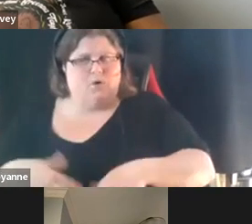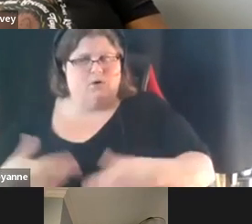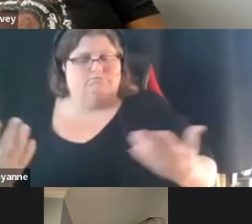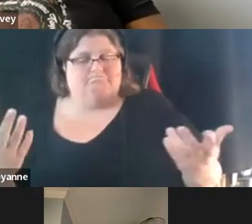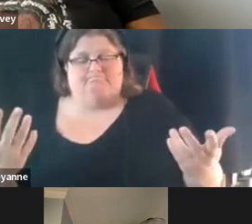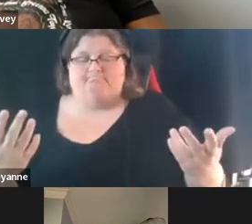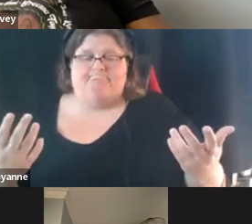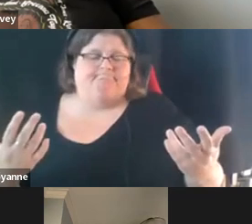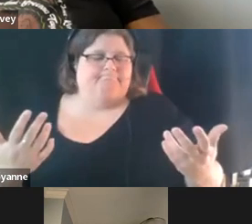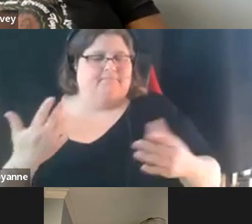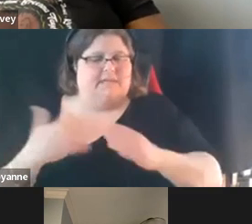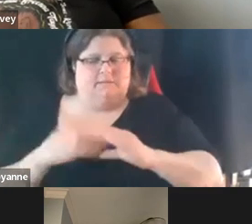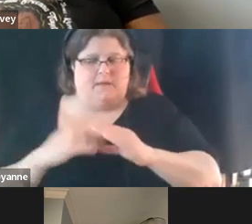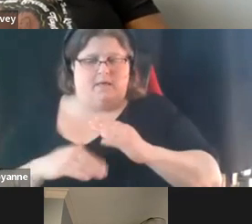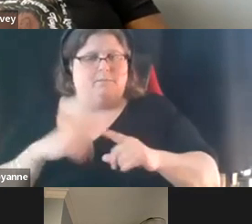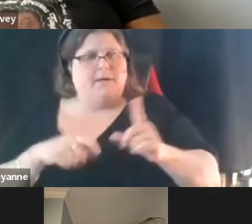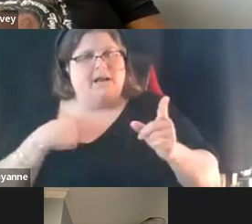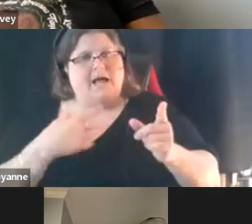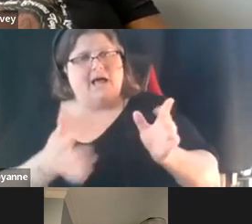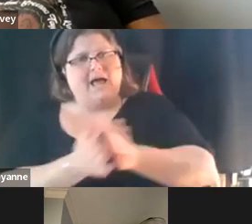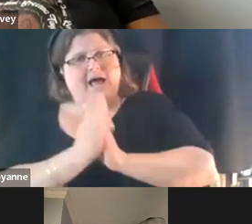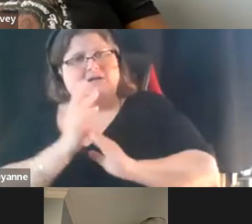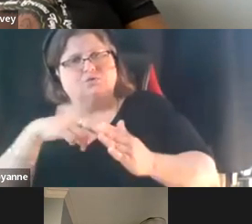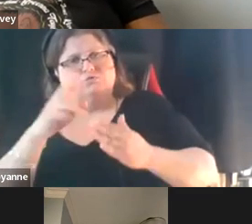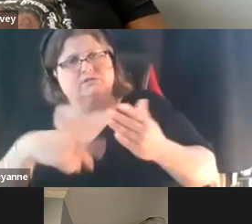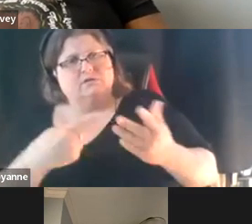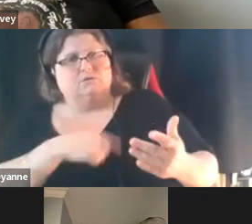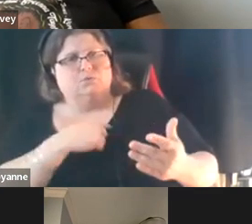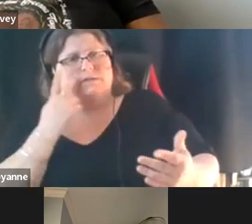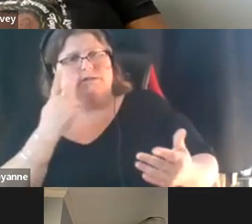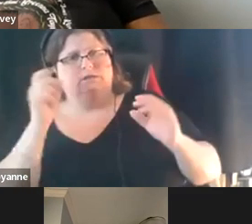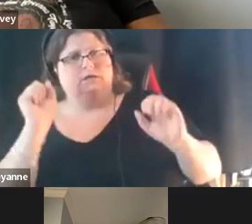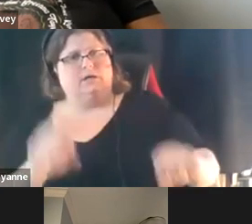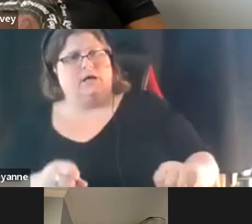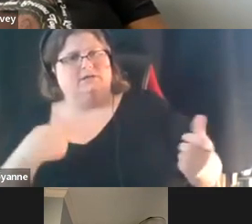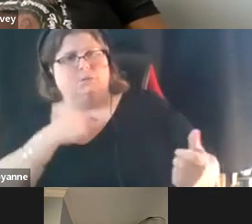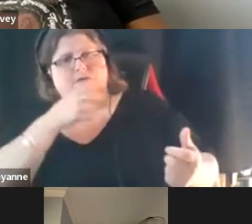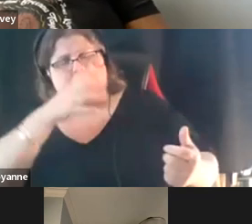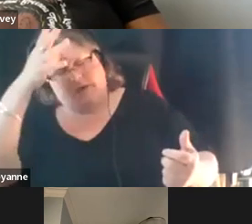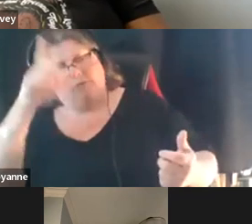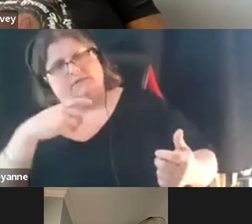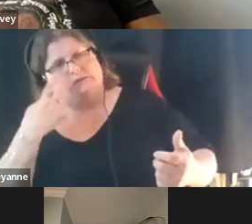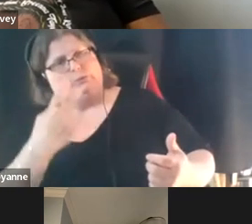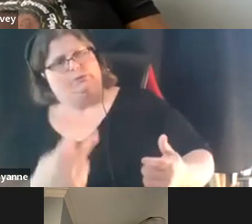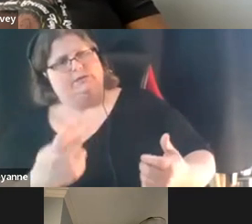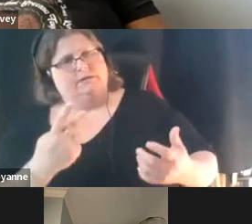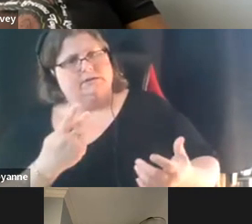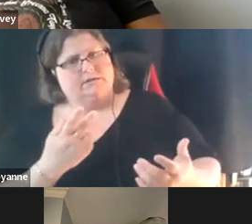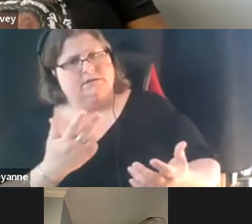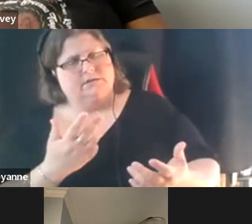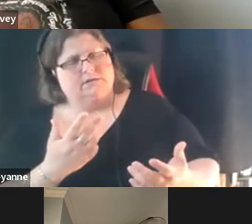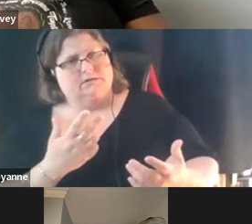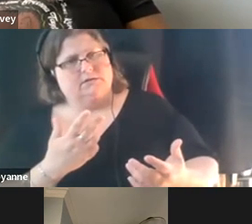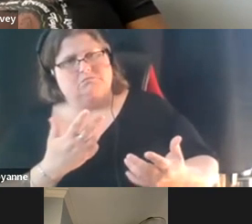still ask that those results be released so that we as parents can see